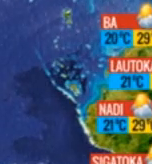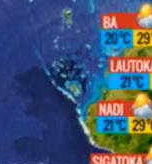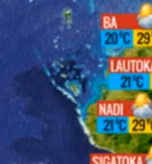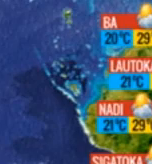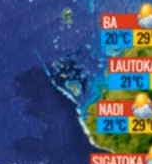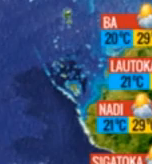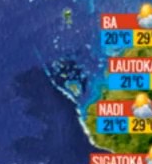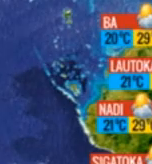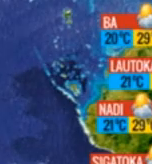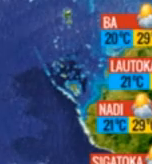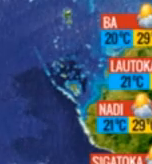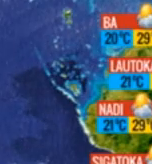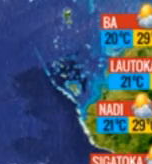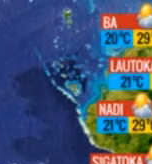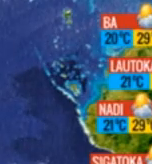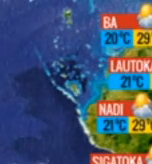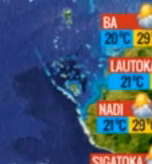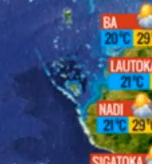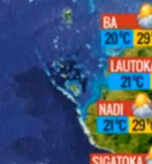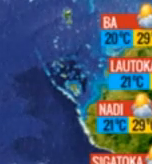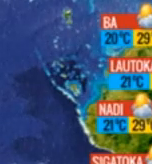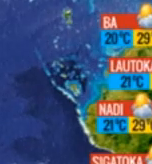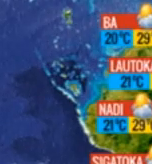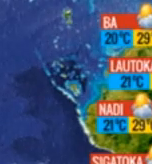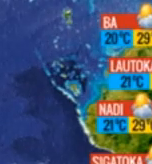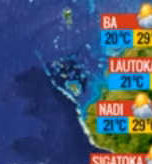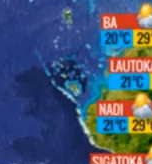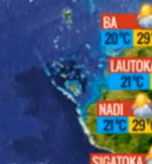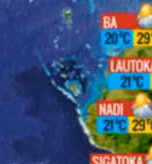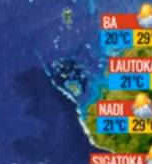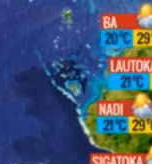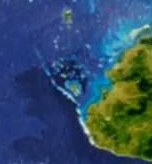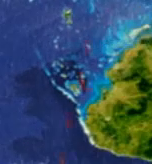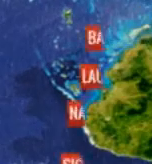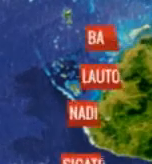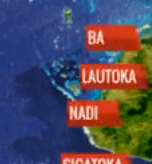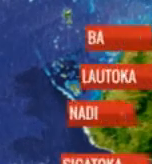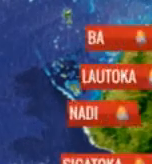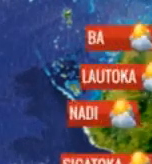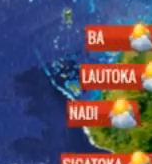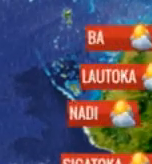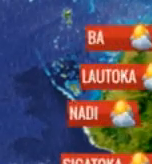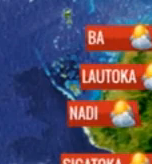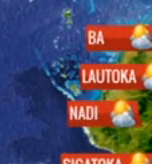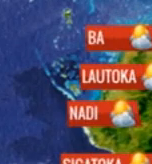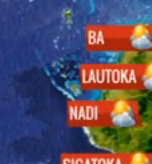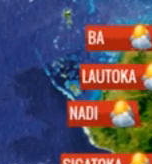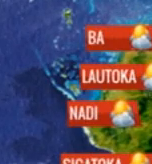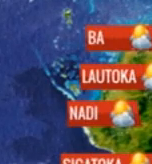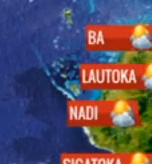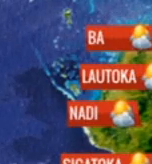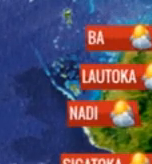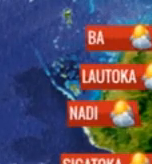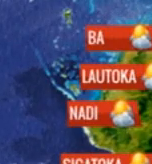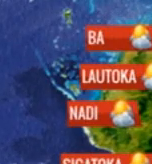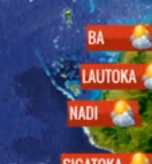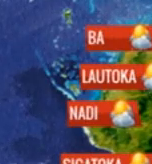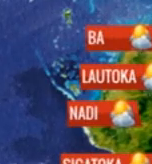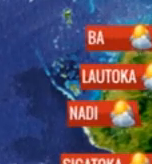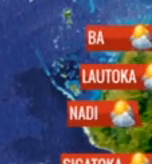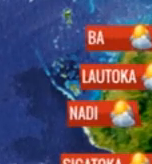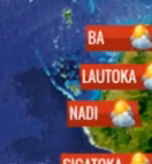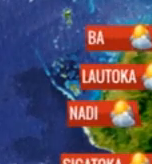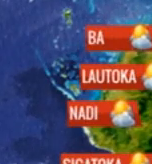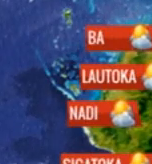with thunderstorms are likely. Brief showers over eastern and interior of Vitilevu. Our further outlook, we're expecting